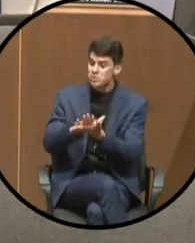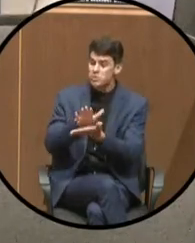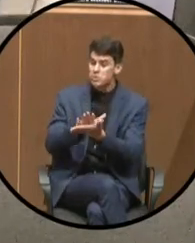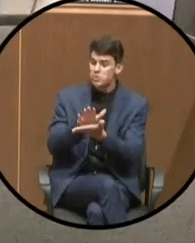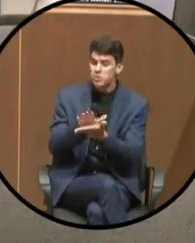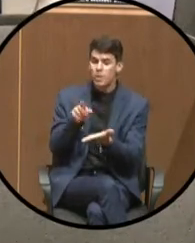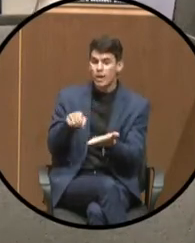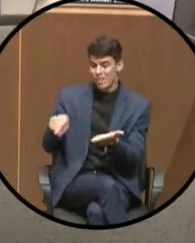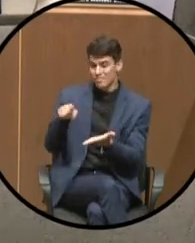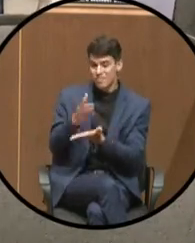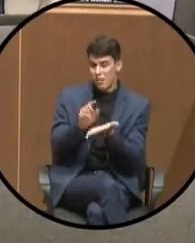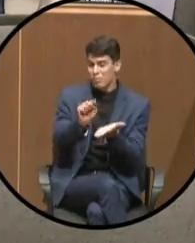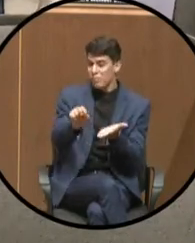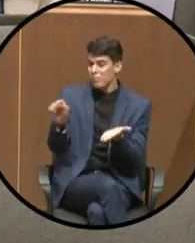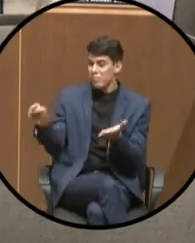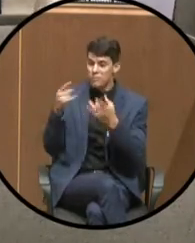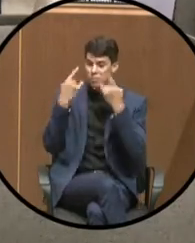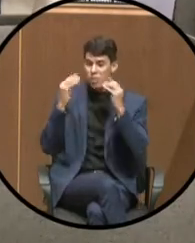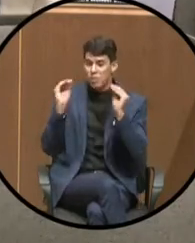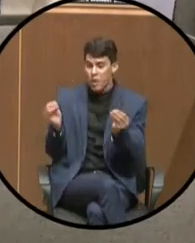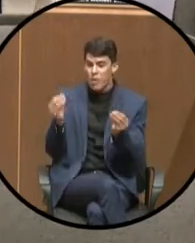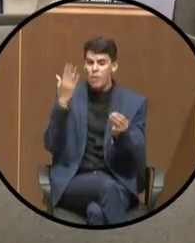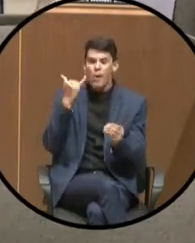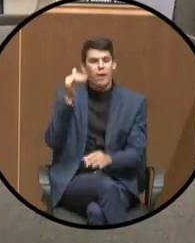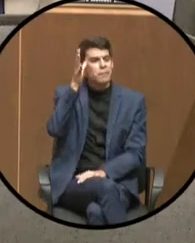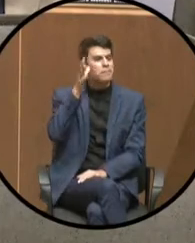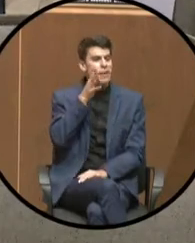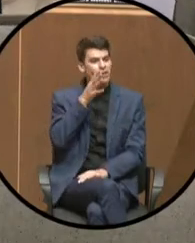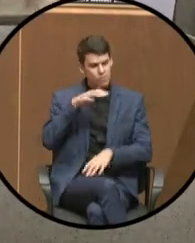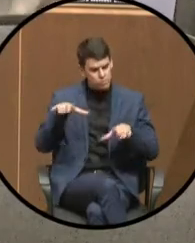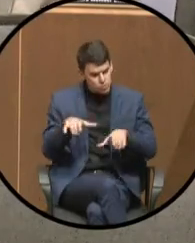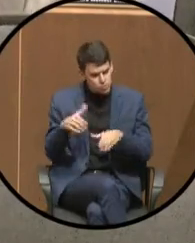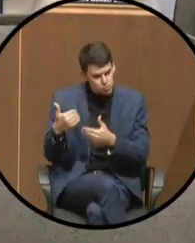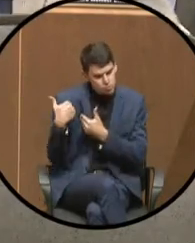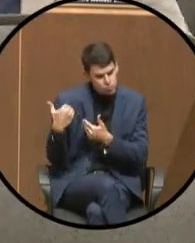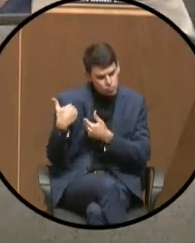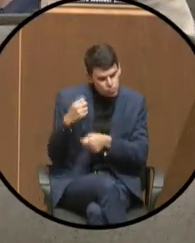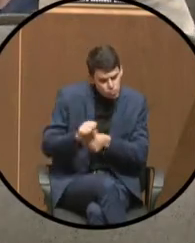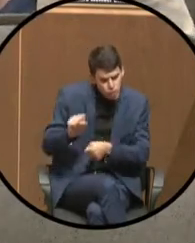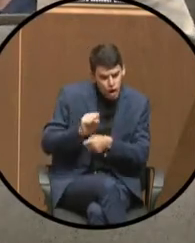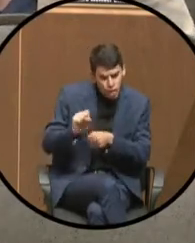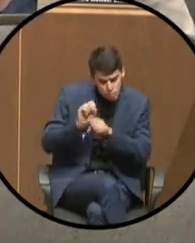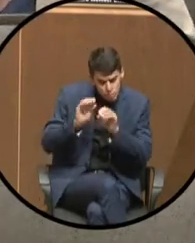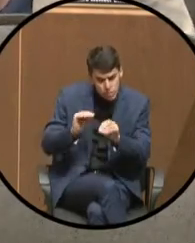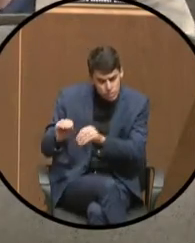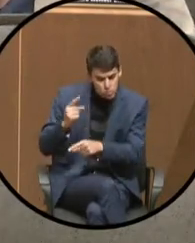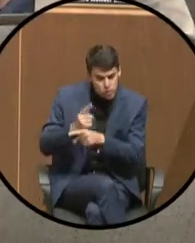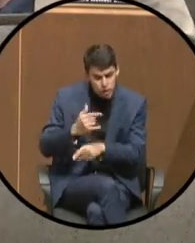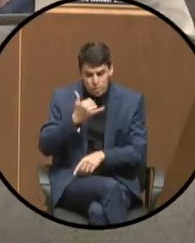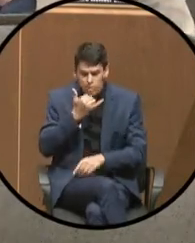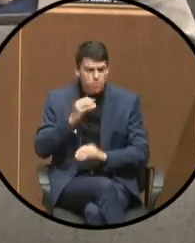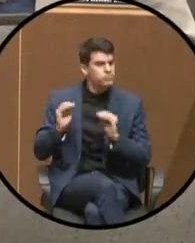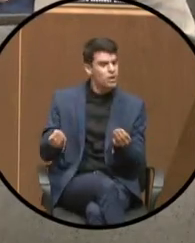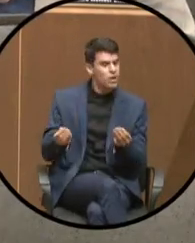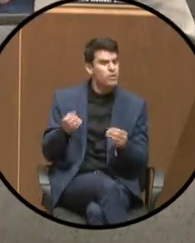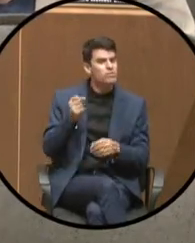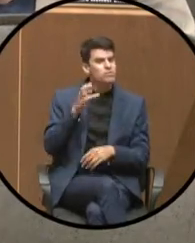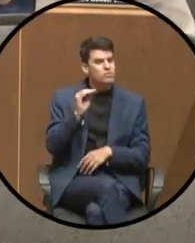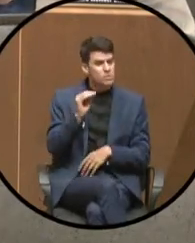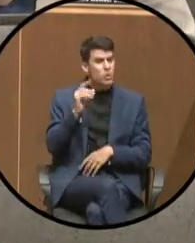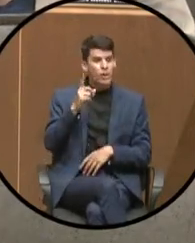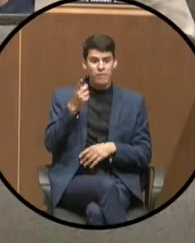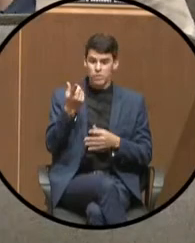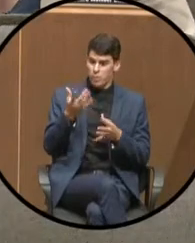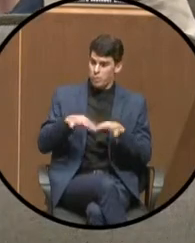not going to wear masks because their parents haven't done their jobs, and their parents haven't impressed upon them how important it is to protect